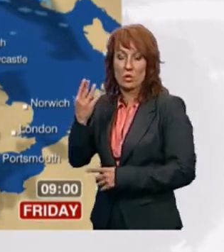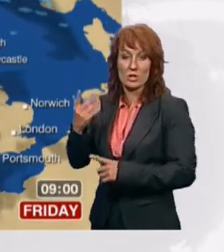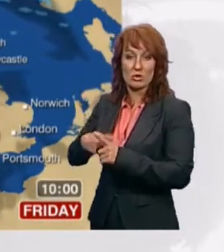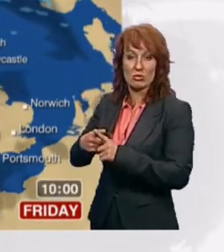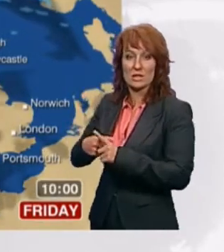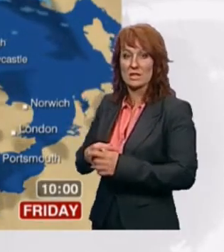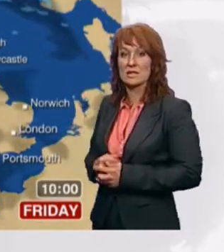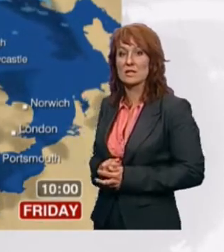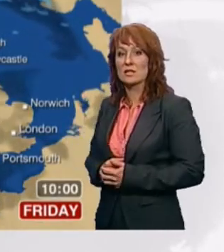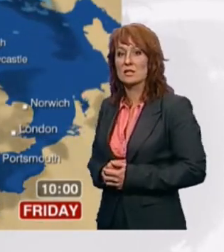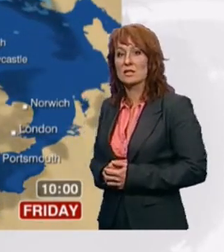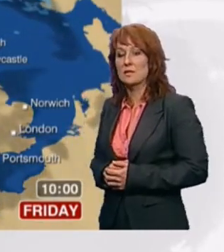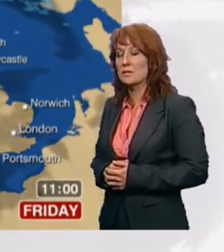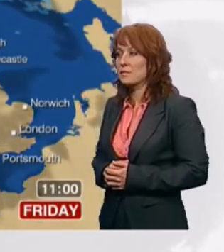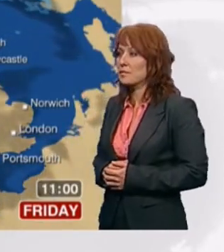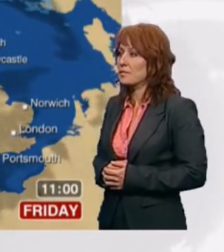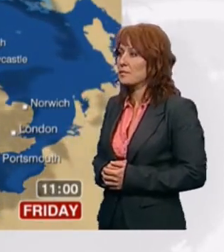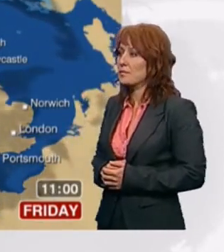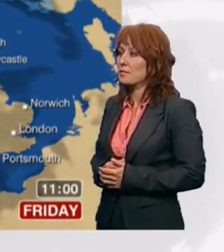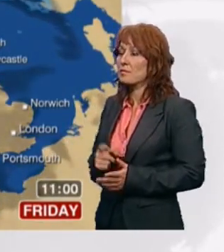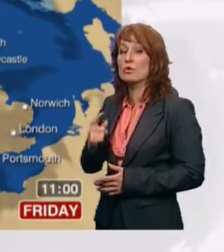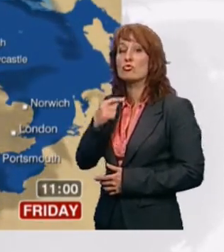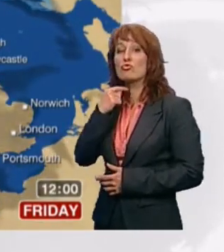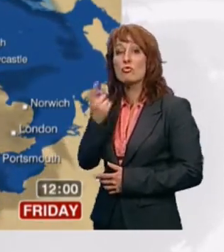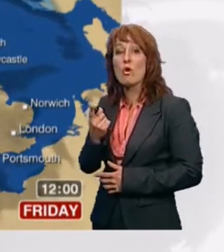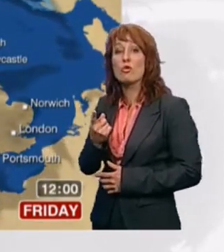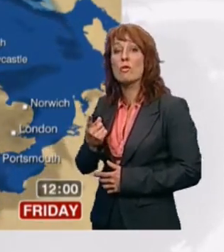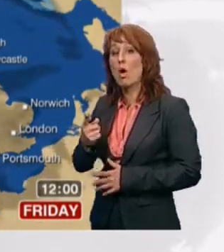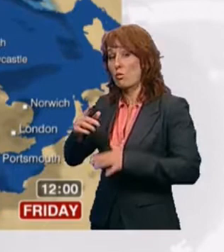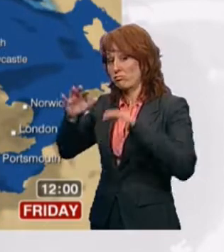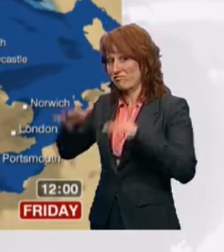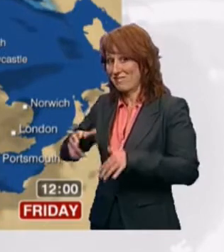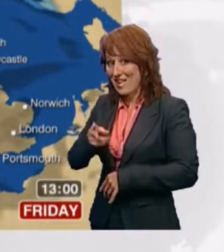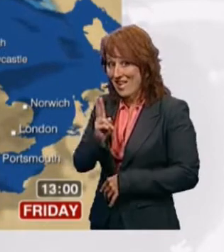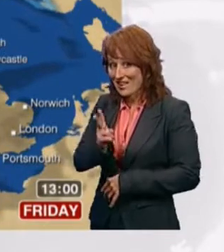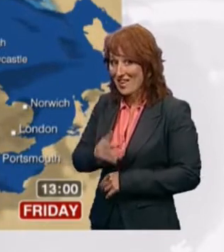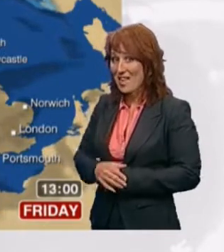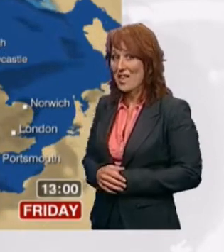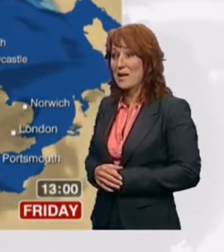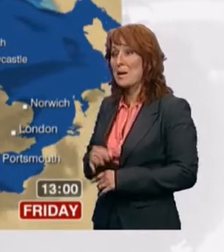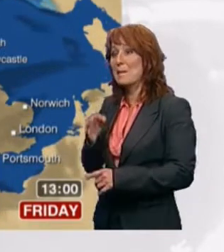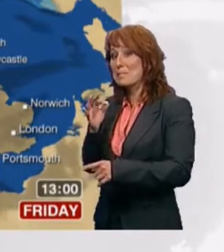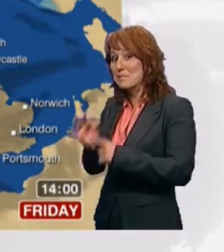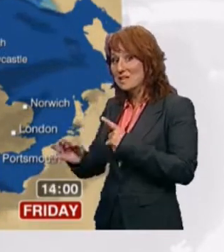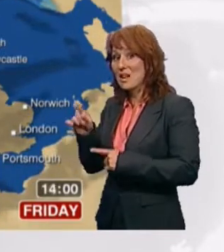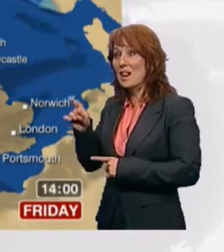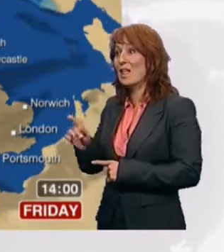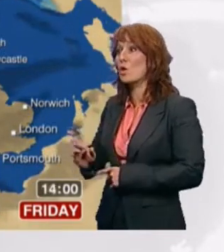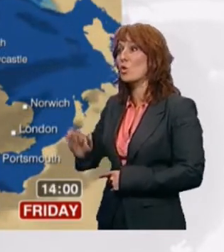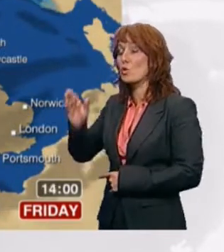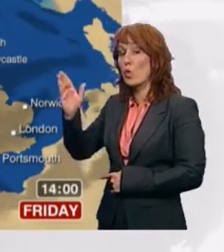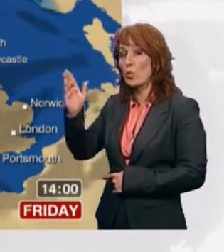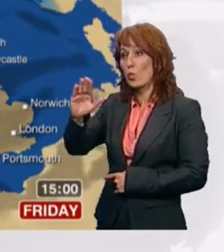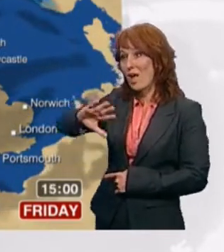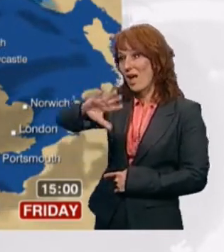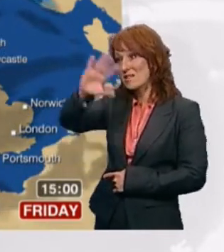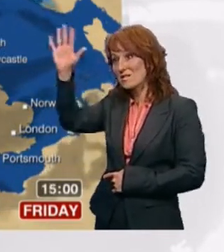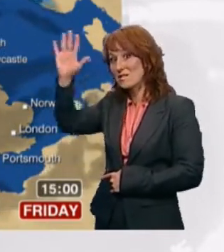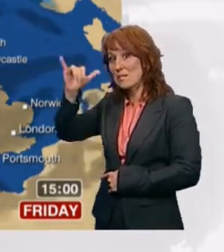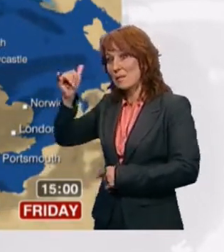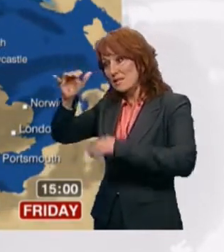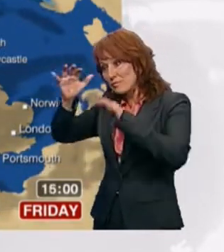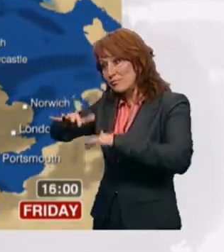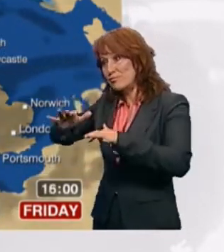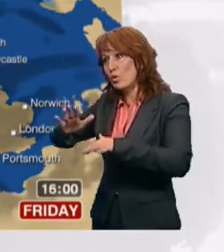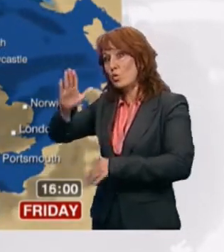pretty quiet start, some sunshine around, but the showers get going again, especially to the north and west, may merge to give longer spells of rain in